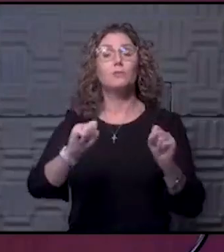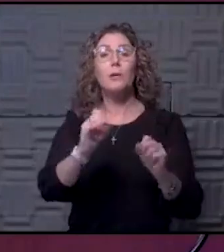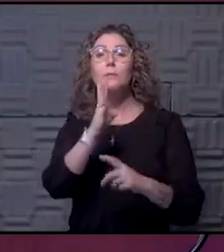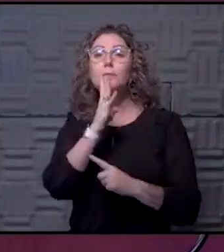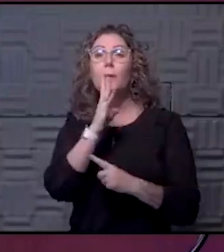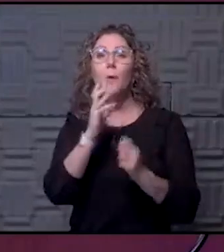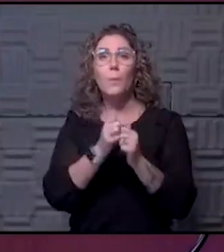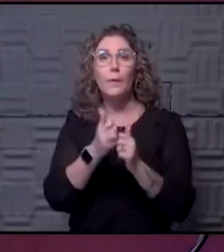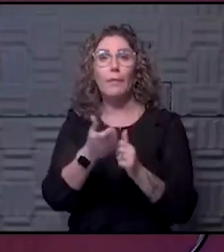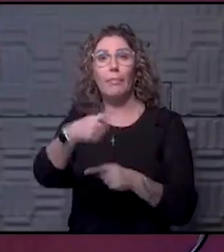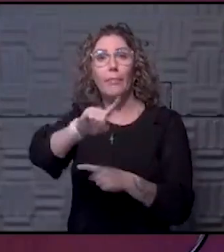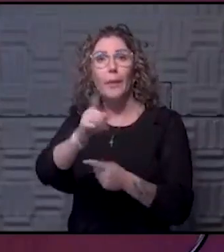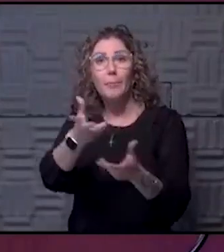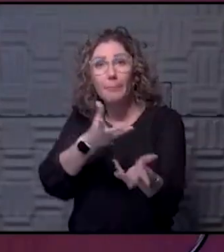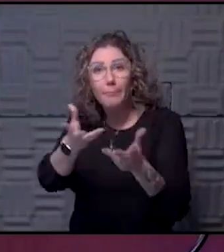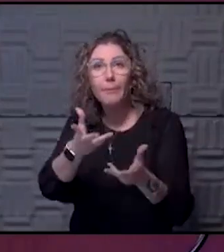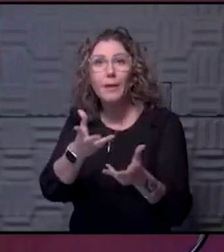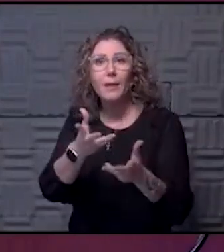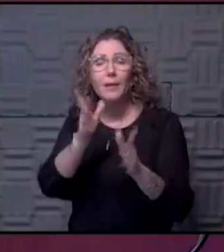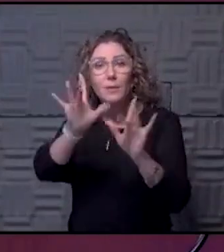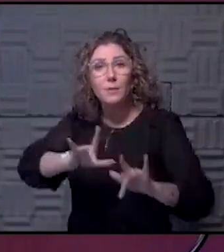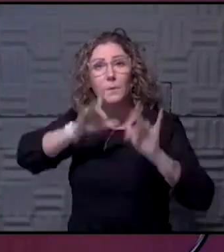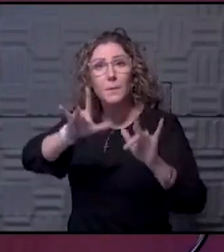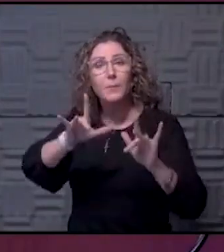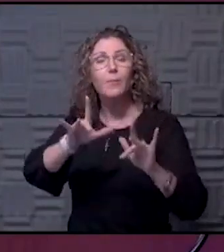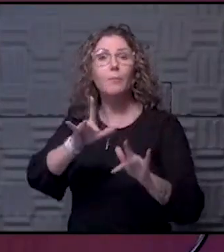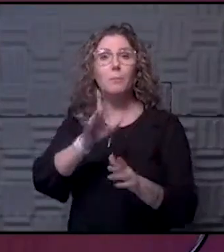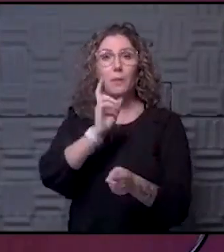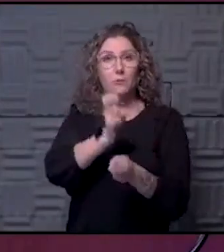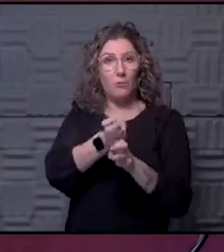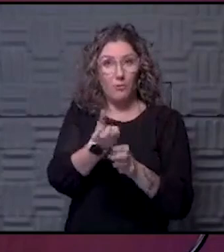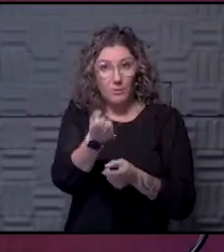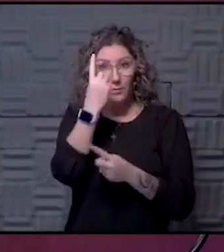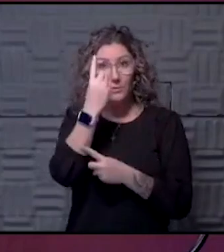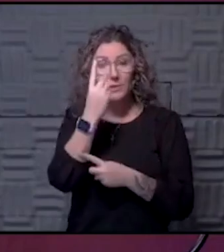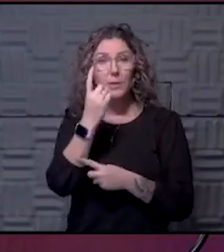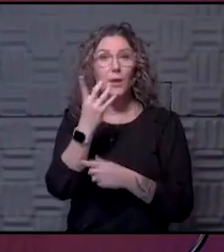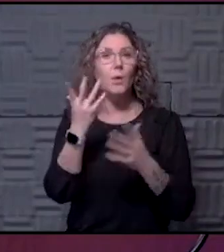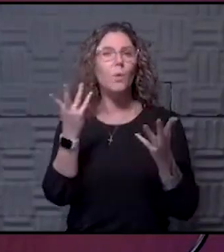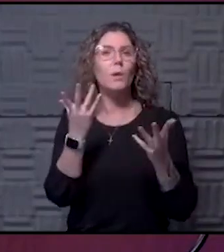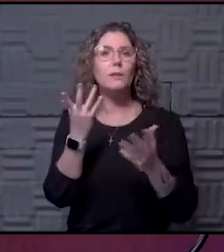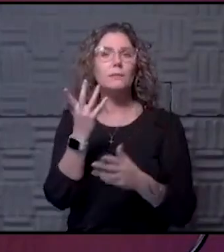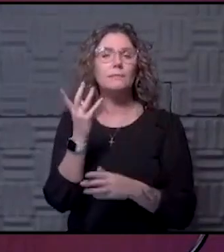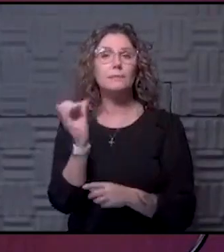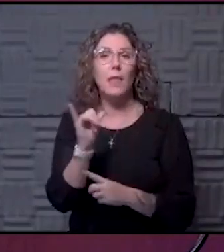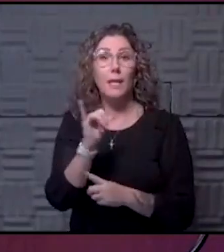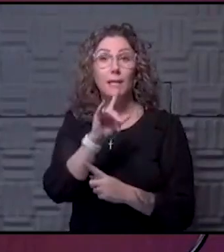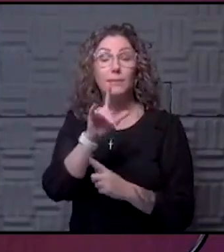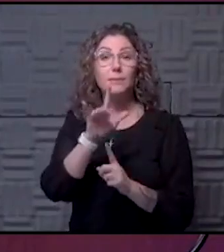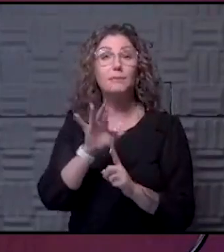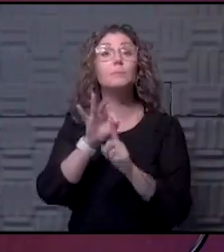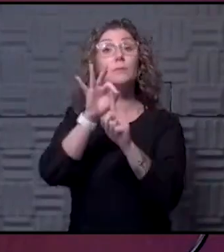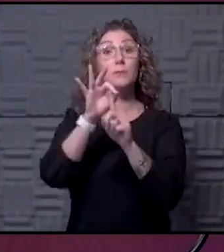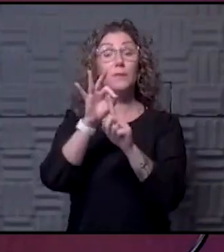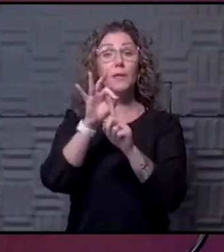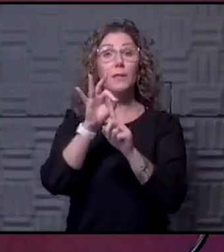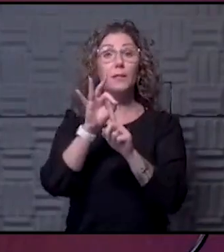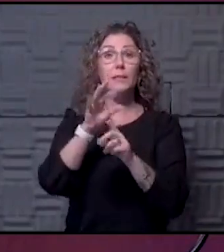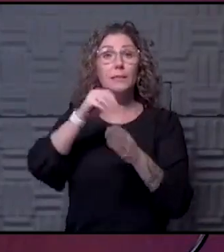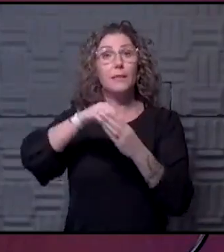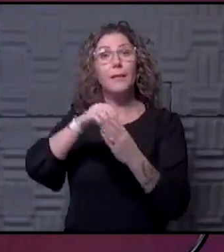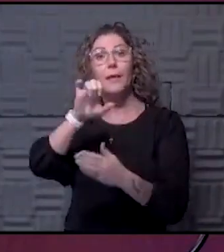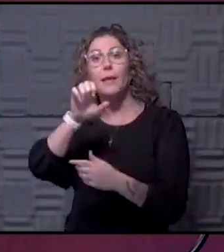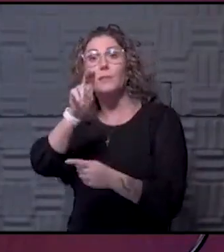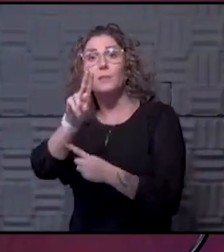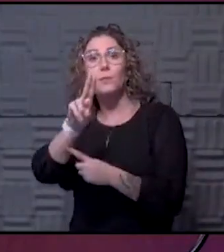to them and console them, I think it's hard to understand what this has truly been like, specifically in the